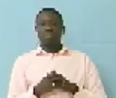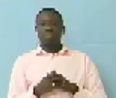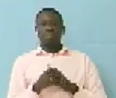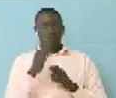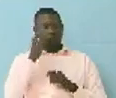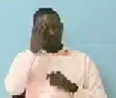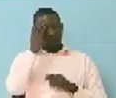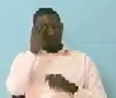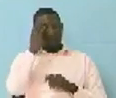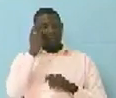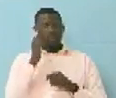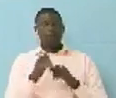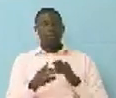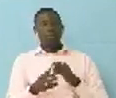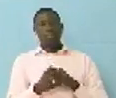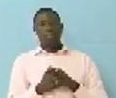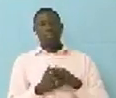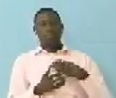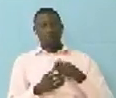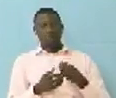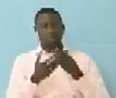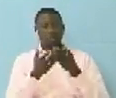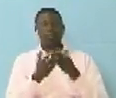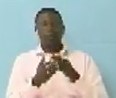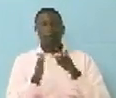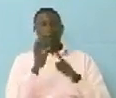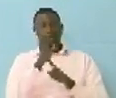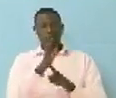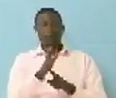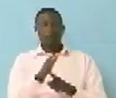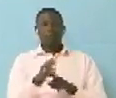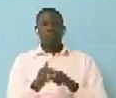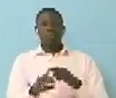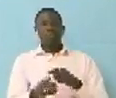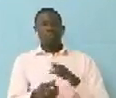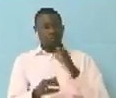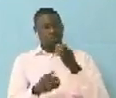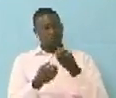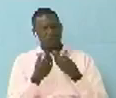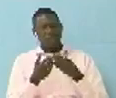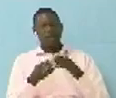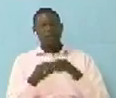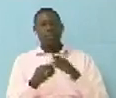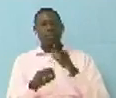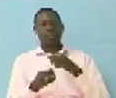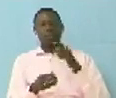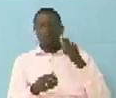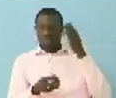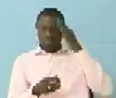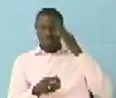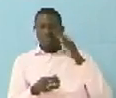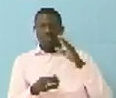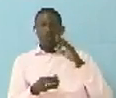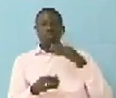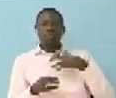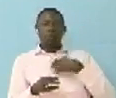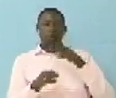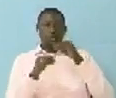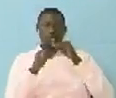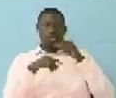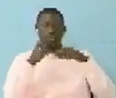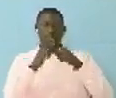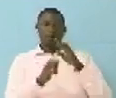Could you just allow me to proceed? Later you can give examples. I know you want to talk about firing. We will come to firing.